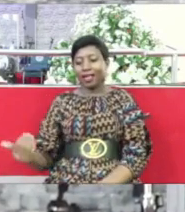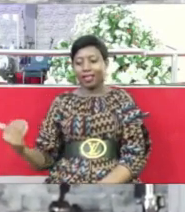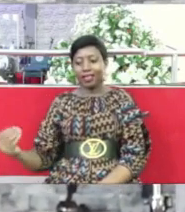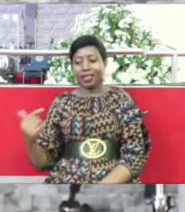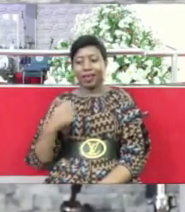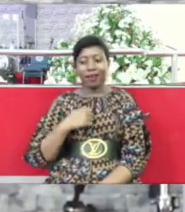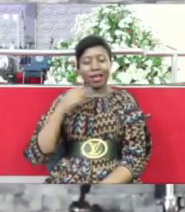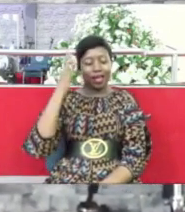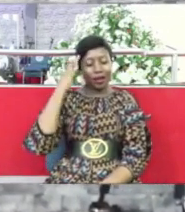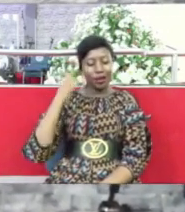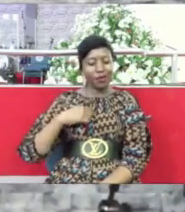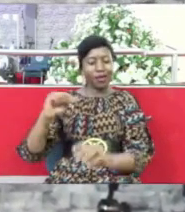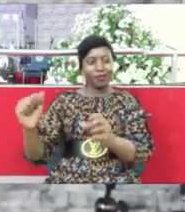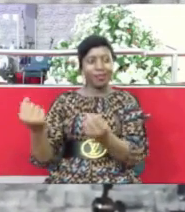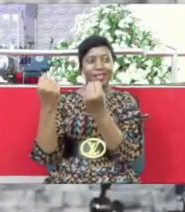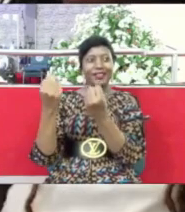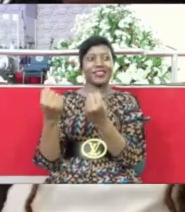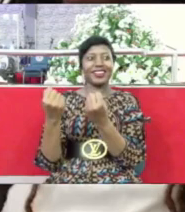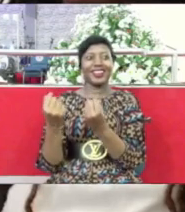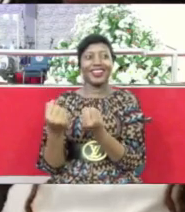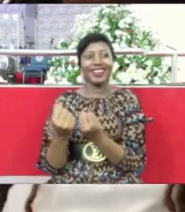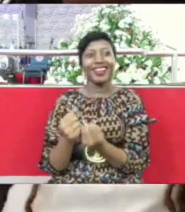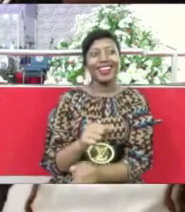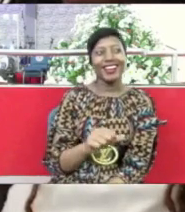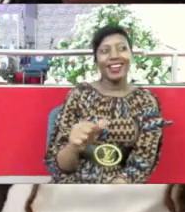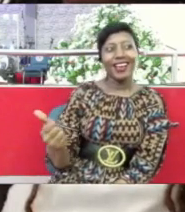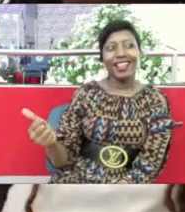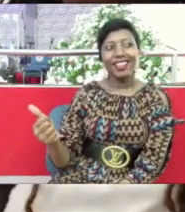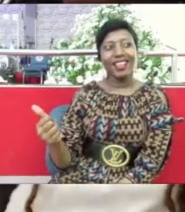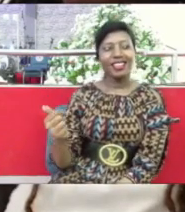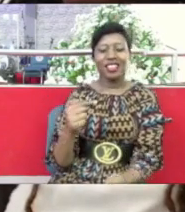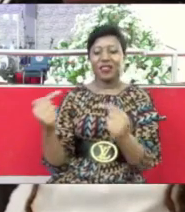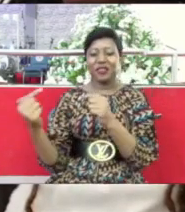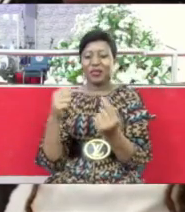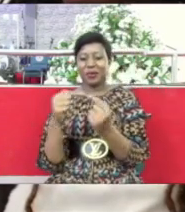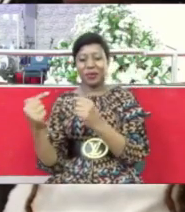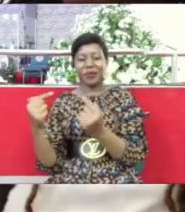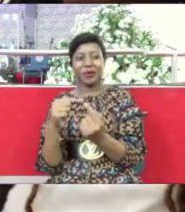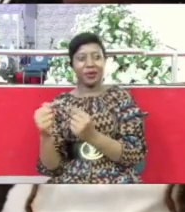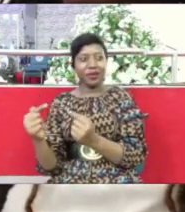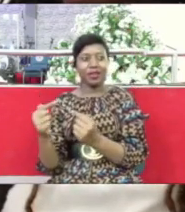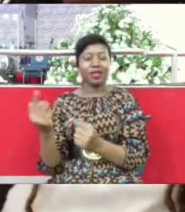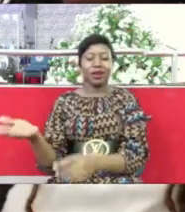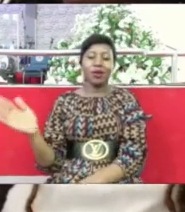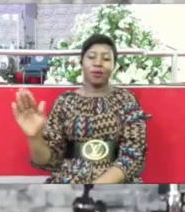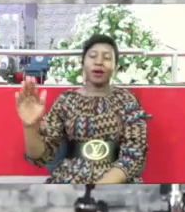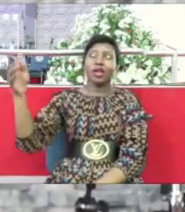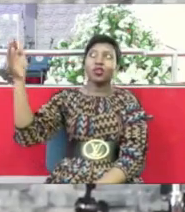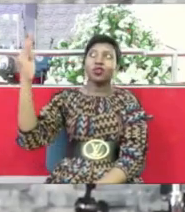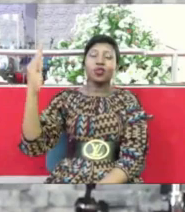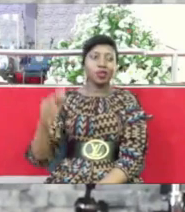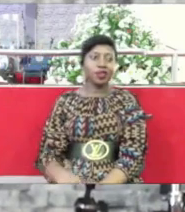Kwa sababu najua. I'm safe. Niko salama. Wengine mmechokozana. I know some of you. Kimbia kwa Bwana. go back to God. He will help